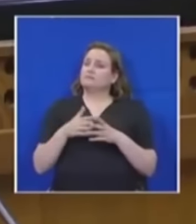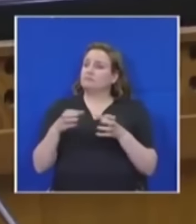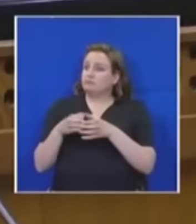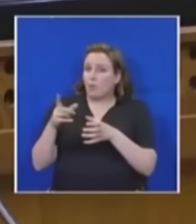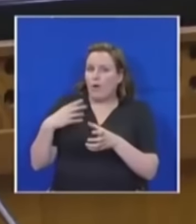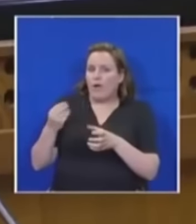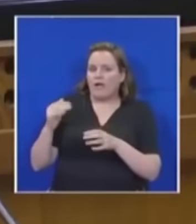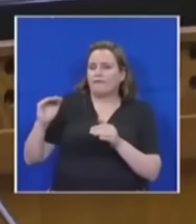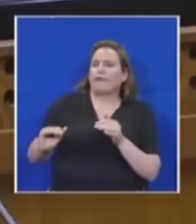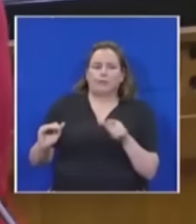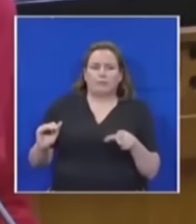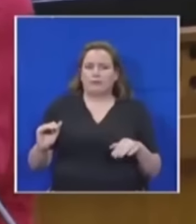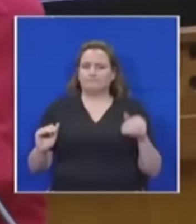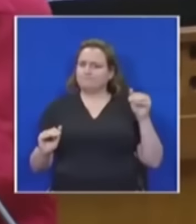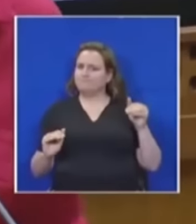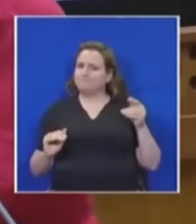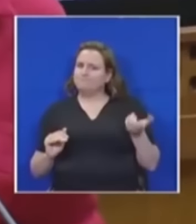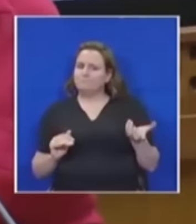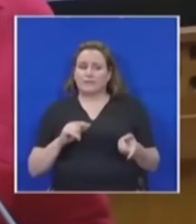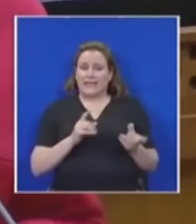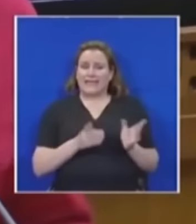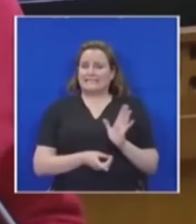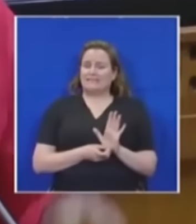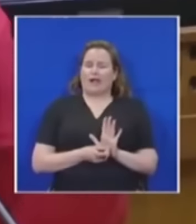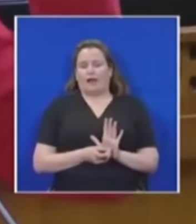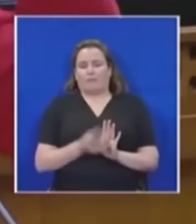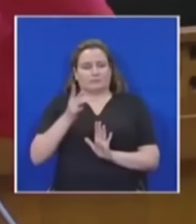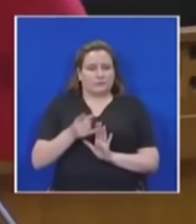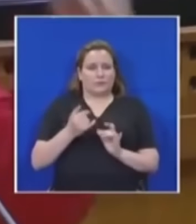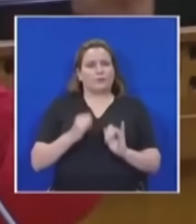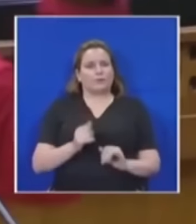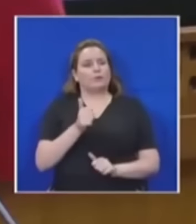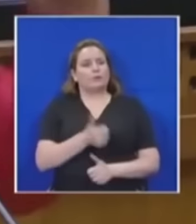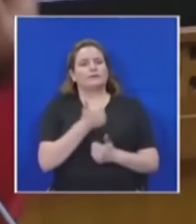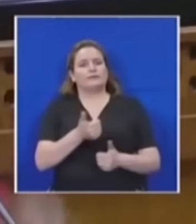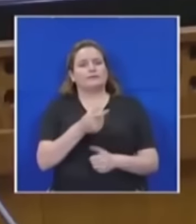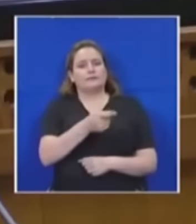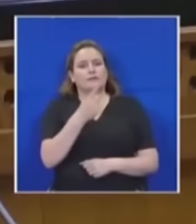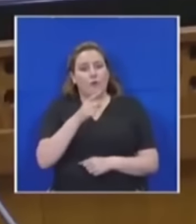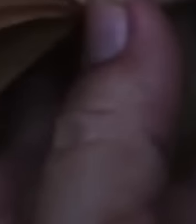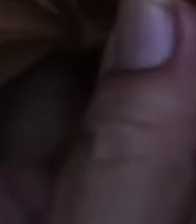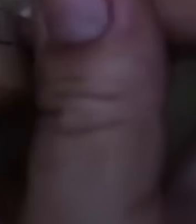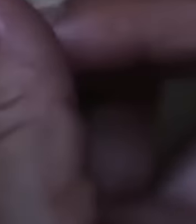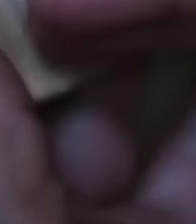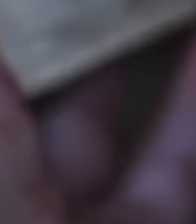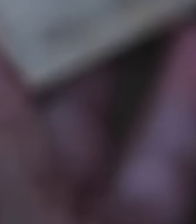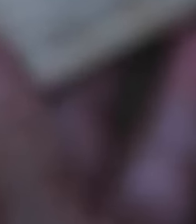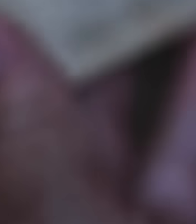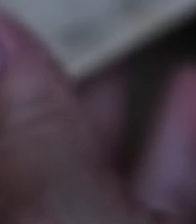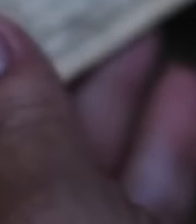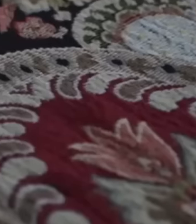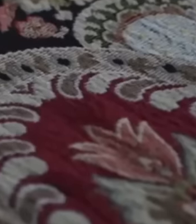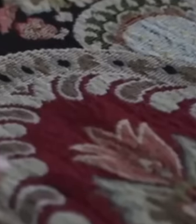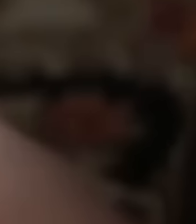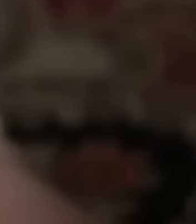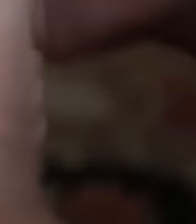indicators. But Cuba is the most developed nation in terms of the impact on human life. Cubans use these cards to go to